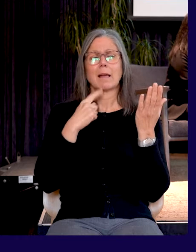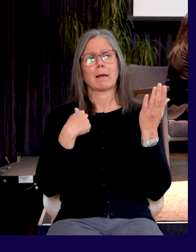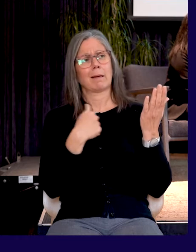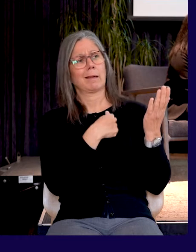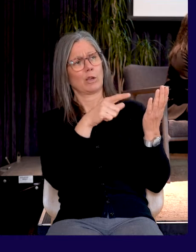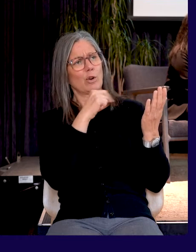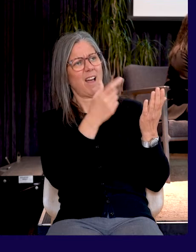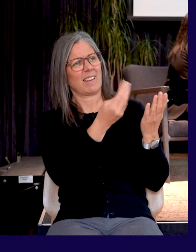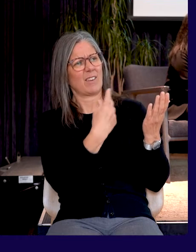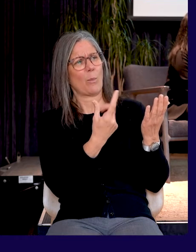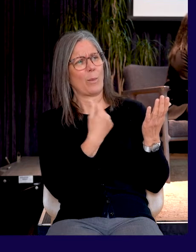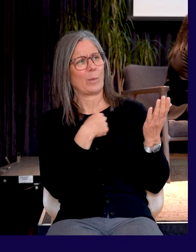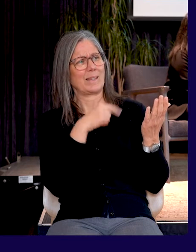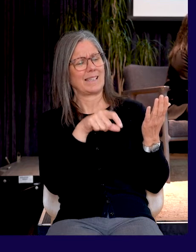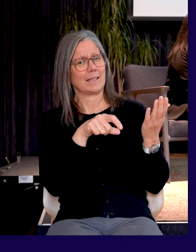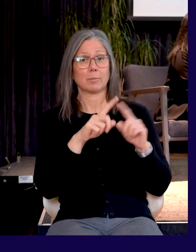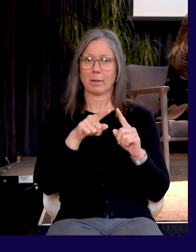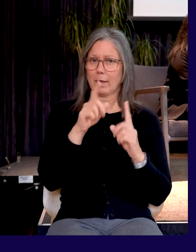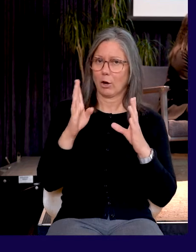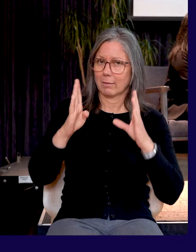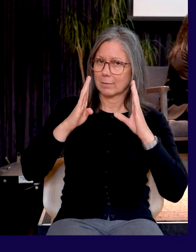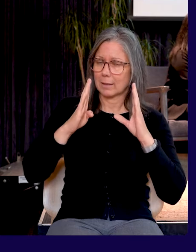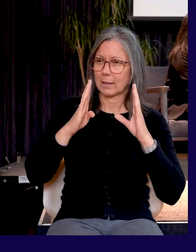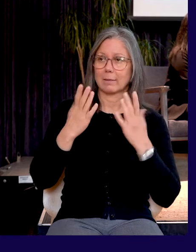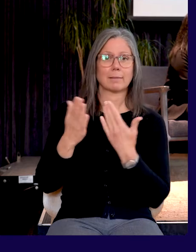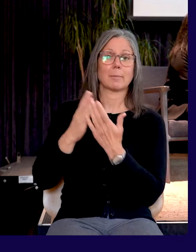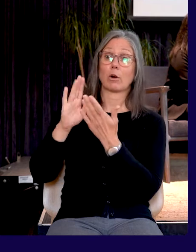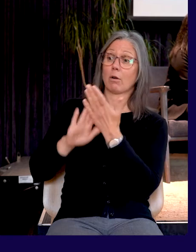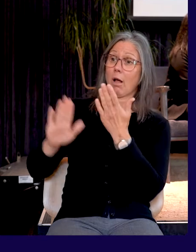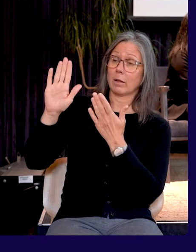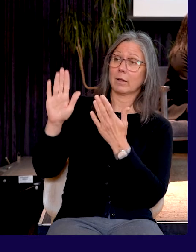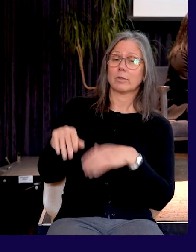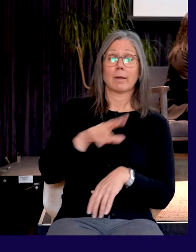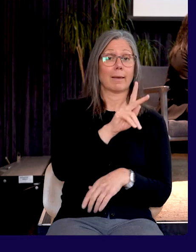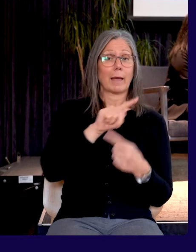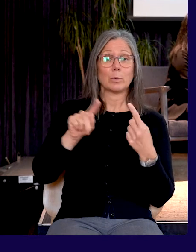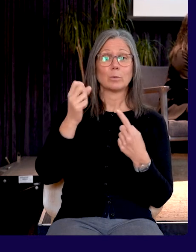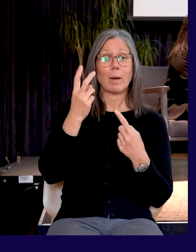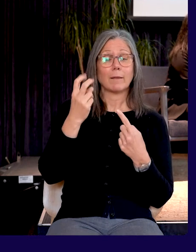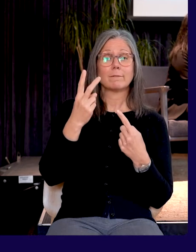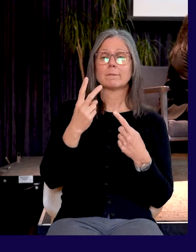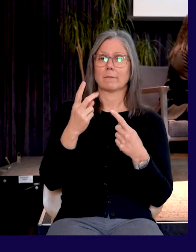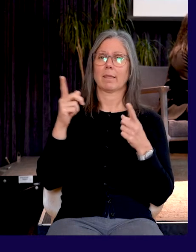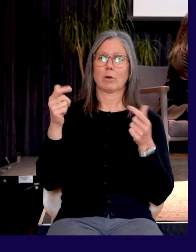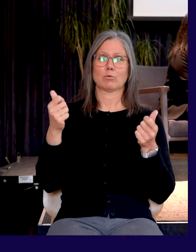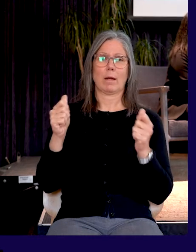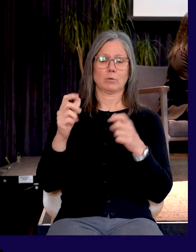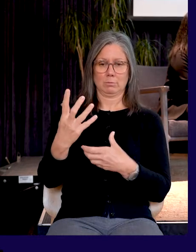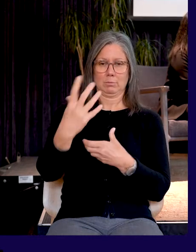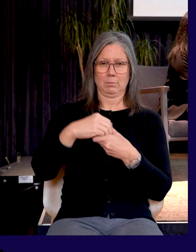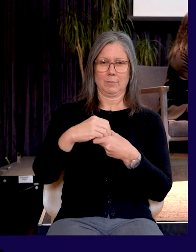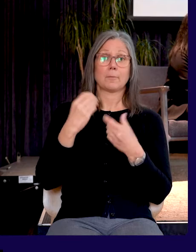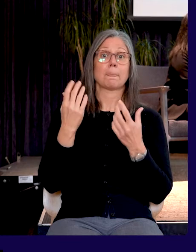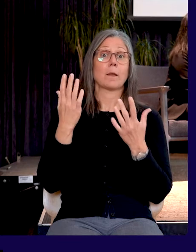need, right? So they're listening, whether it's colleges, whether it's the K-12 space. They're trying to build in these, that's why